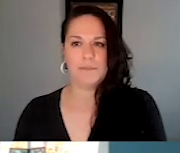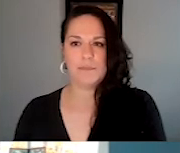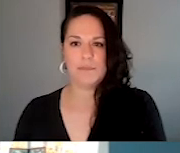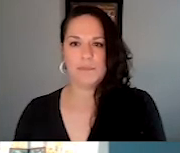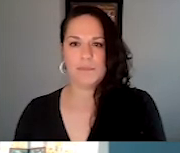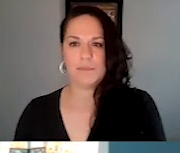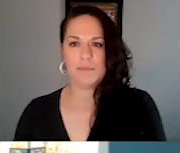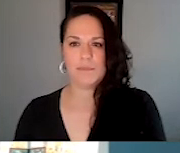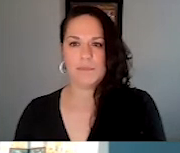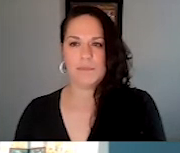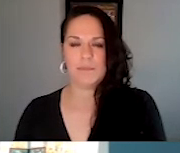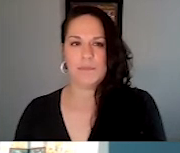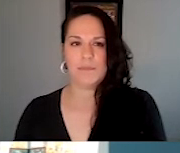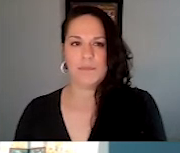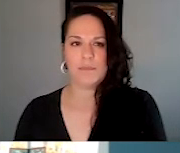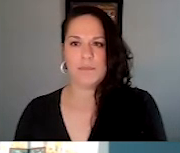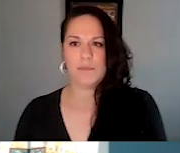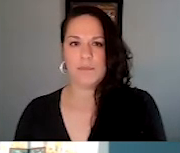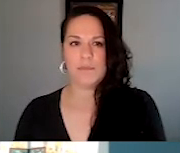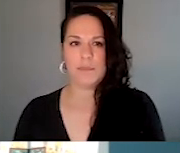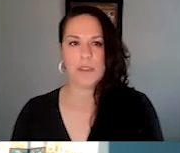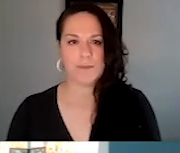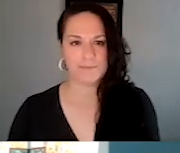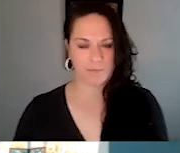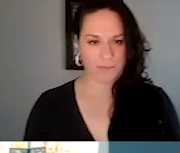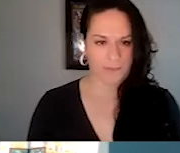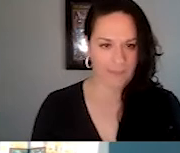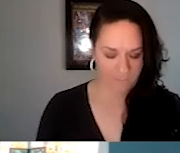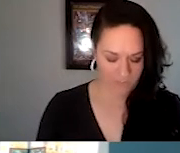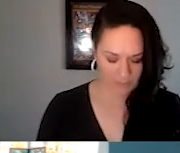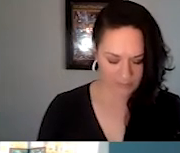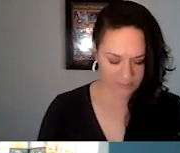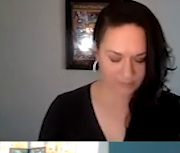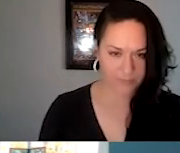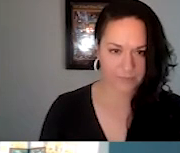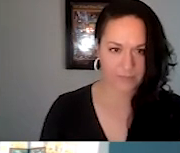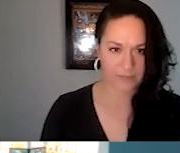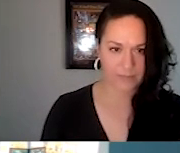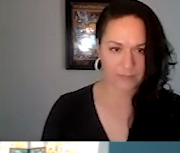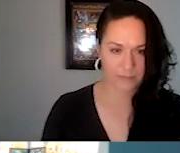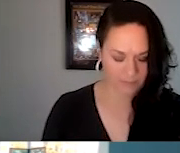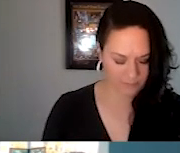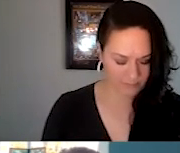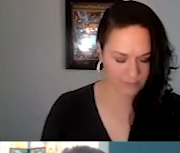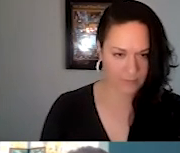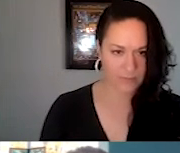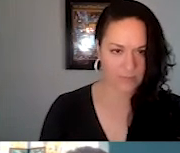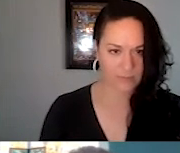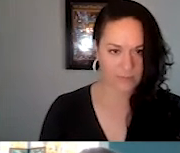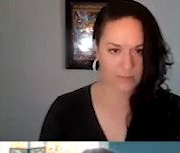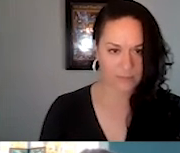sleep gummies that are not even packaged in any way with any information that tells you what's in them, what they